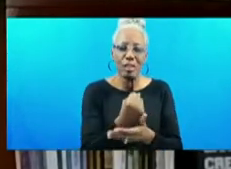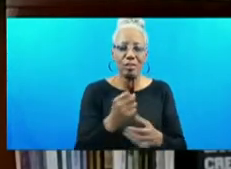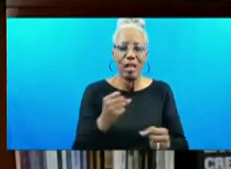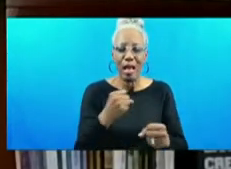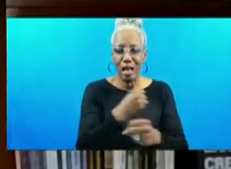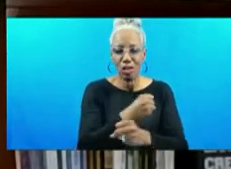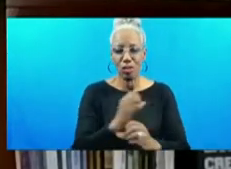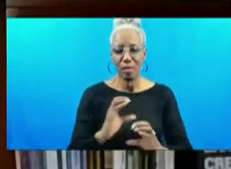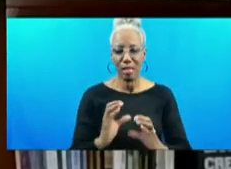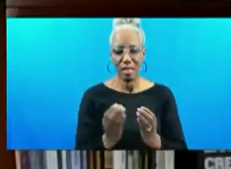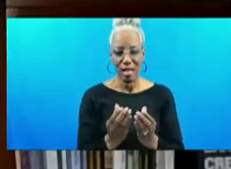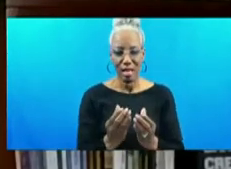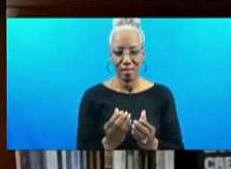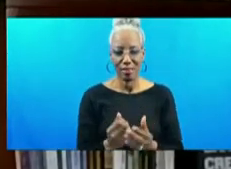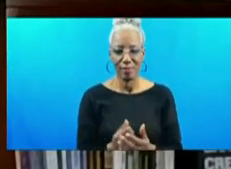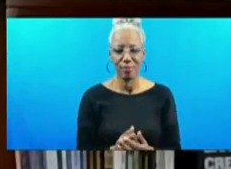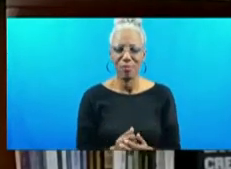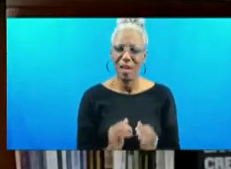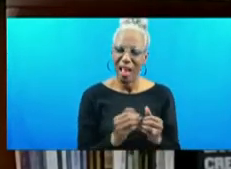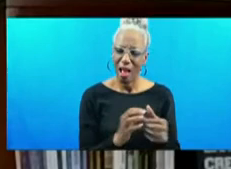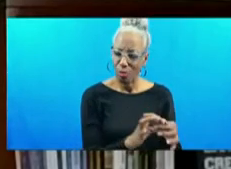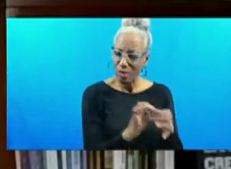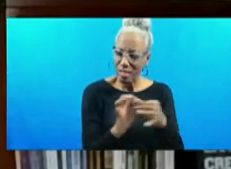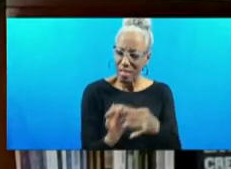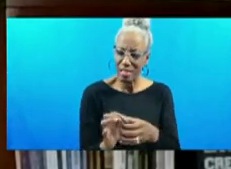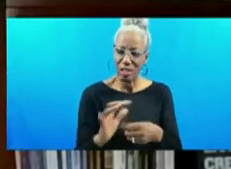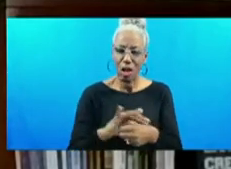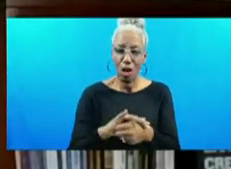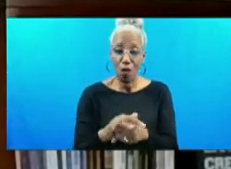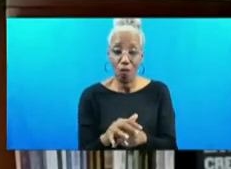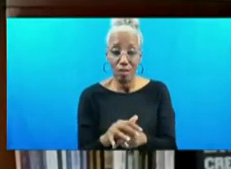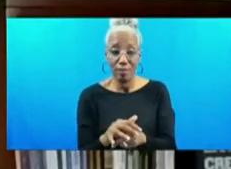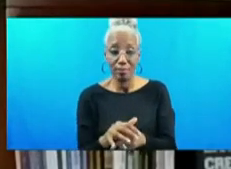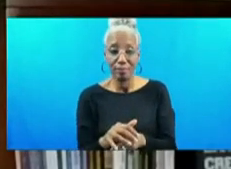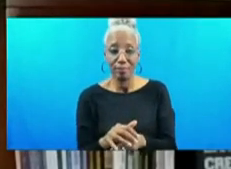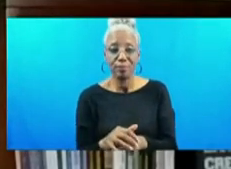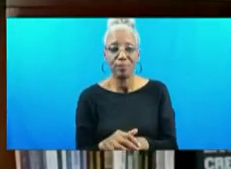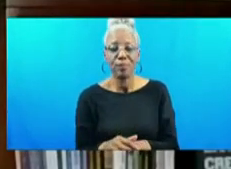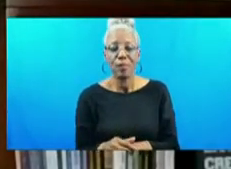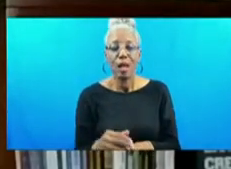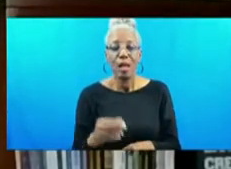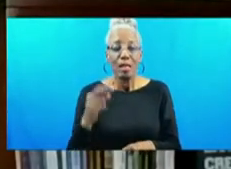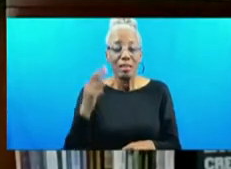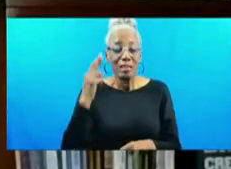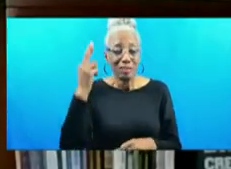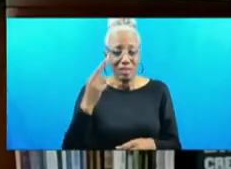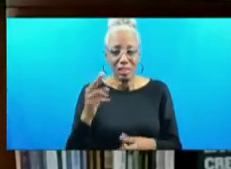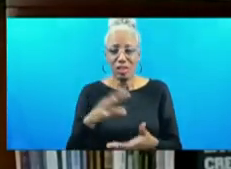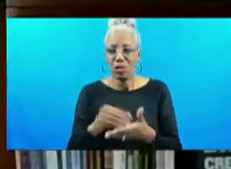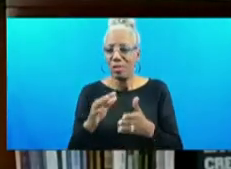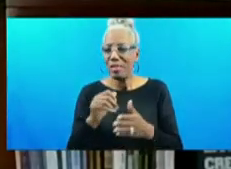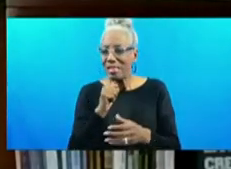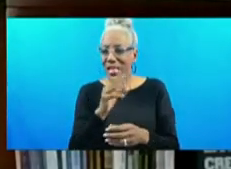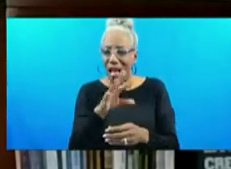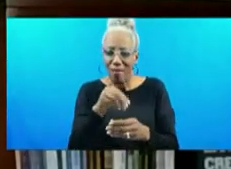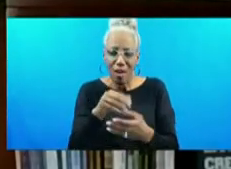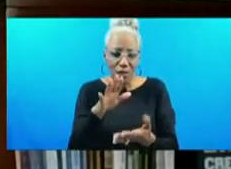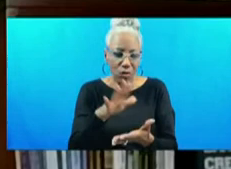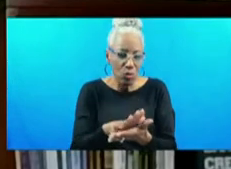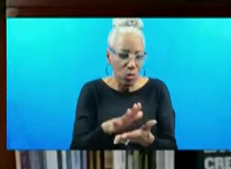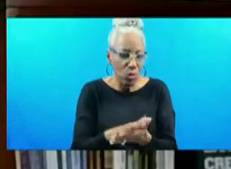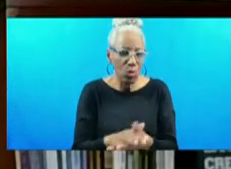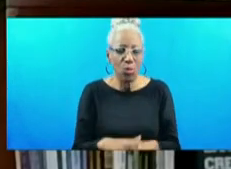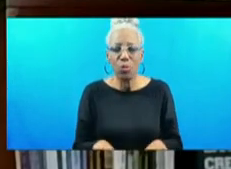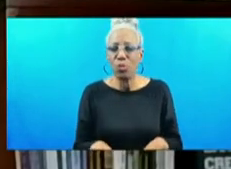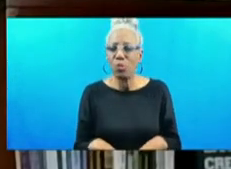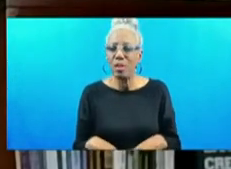in school and we don't need to address absences, it's because all of those things would be taken into consideration when there's a conversation about,